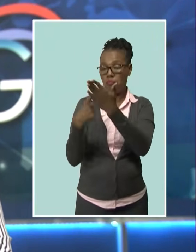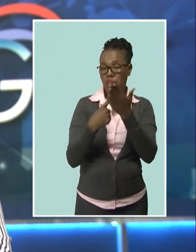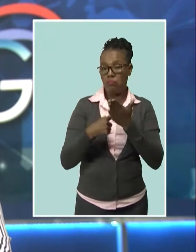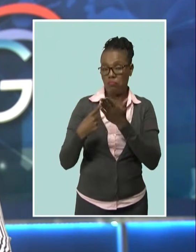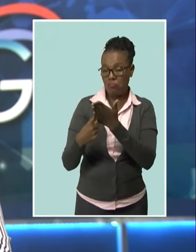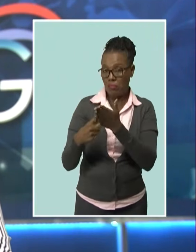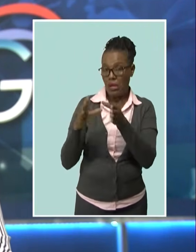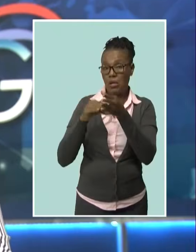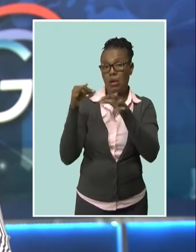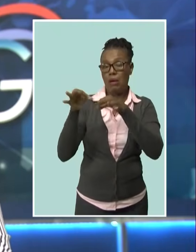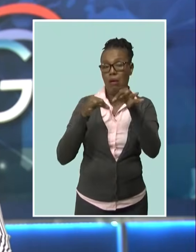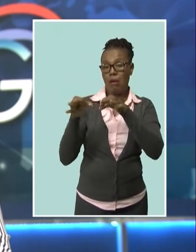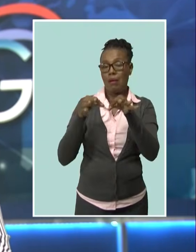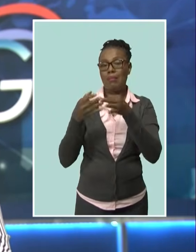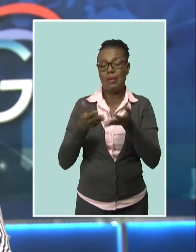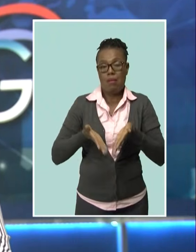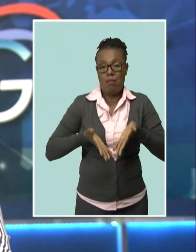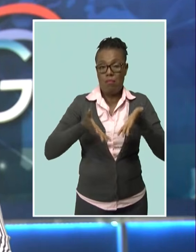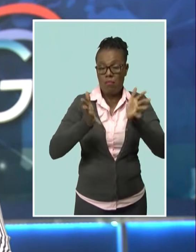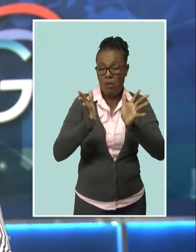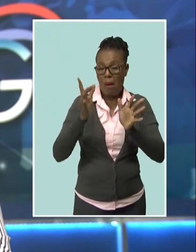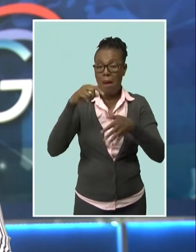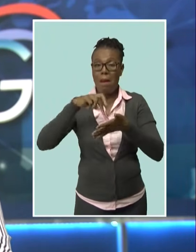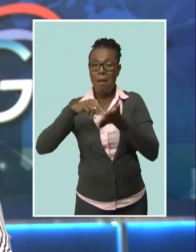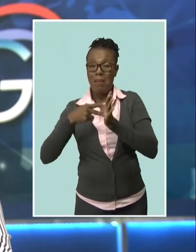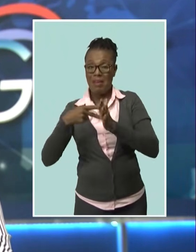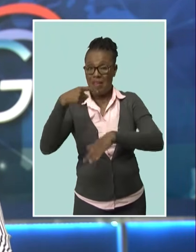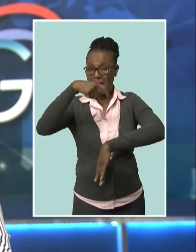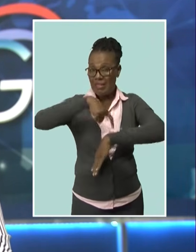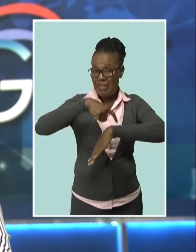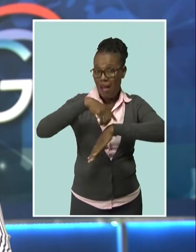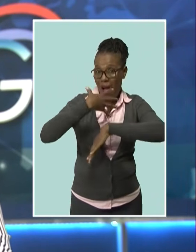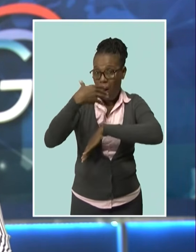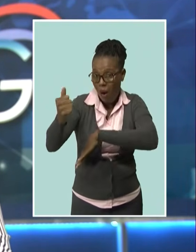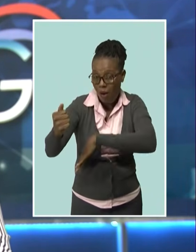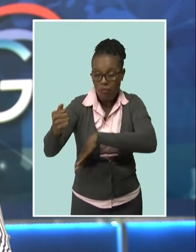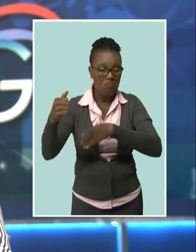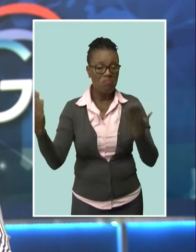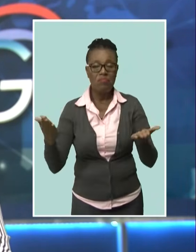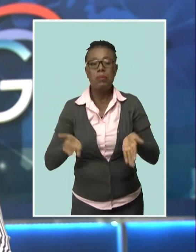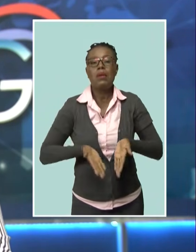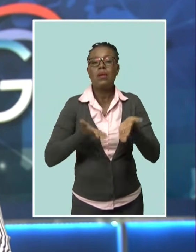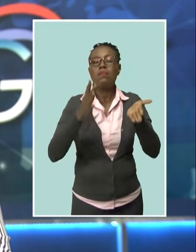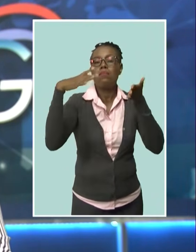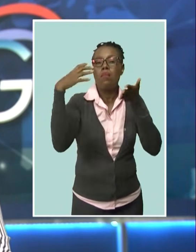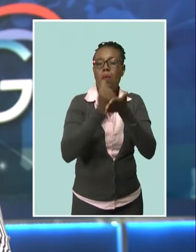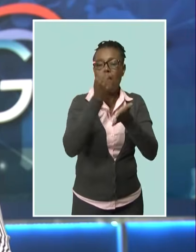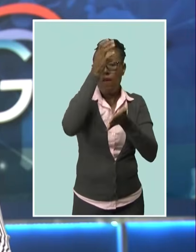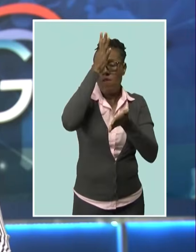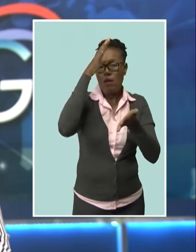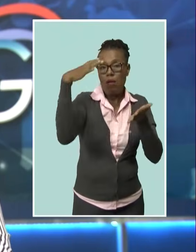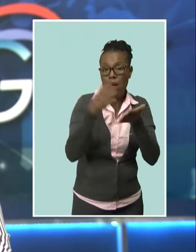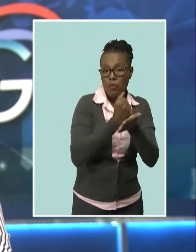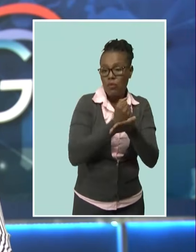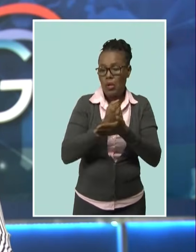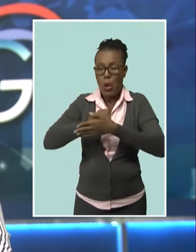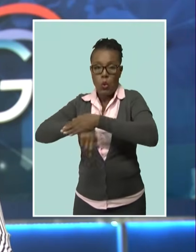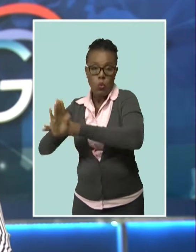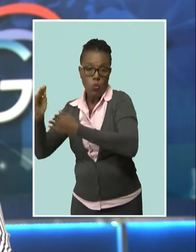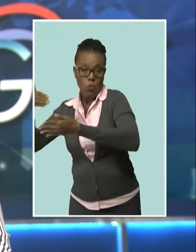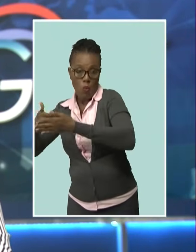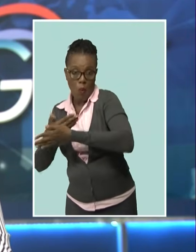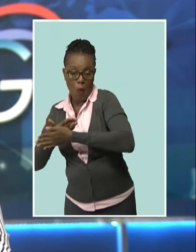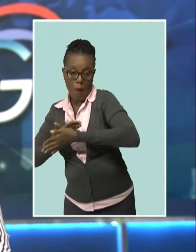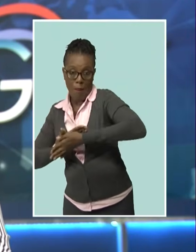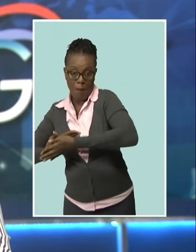King explained that the provision isn't just about time off, it's about giving fathers the opportunity to bond with their newborns, a